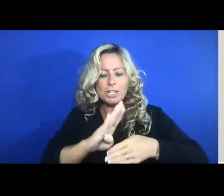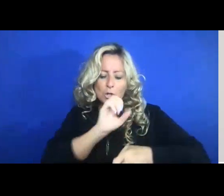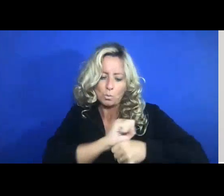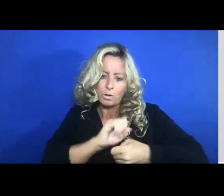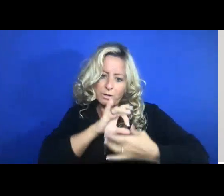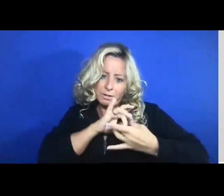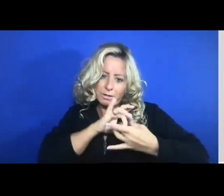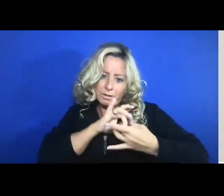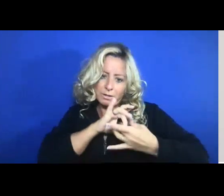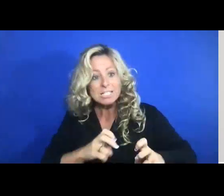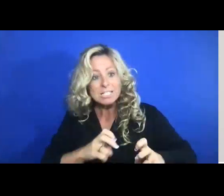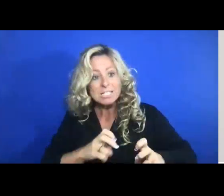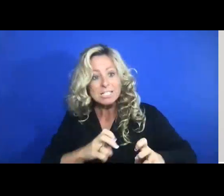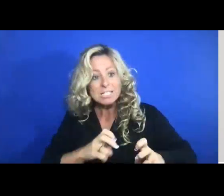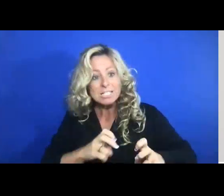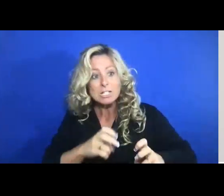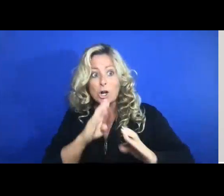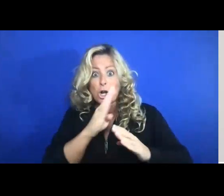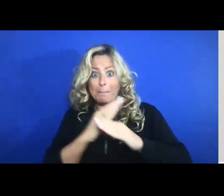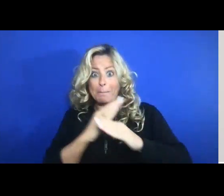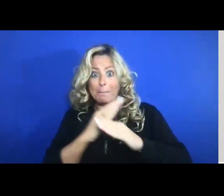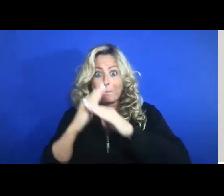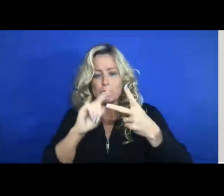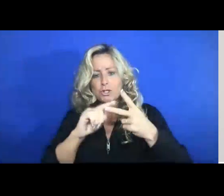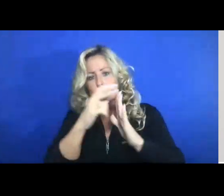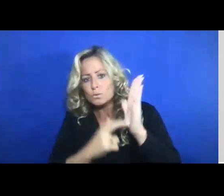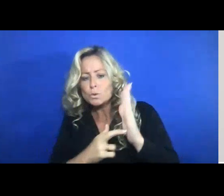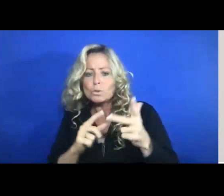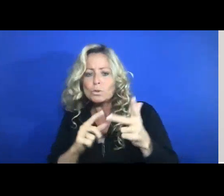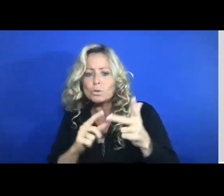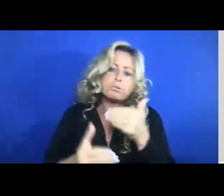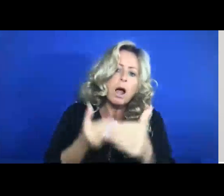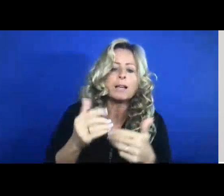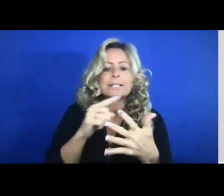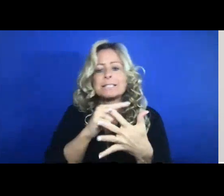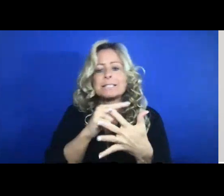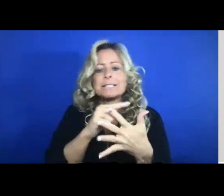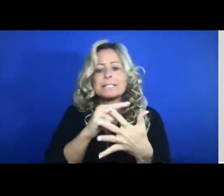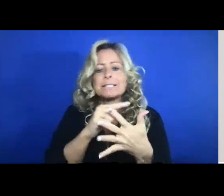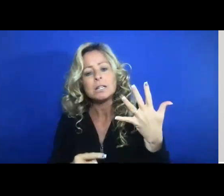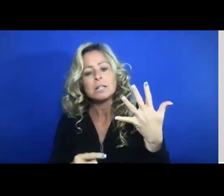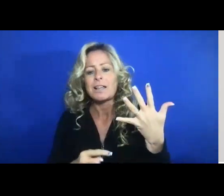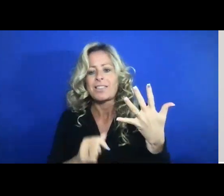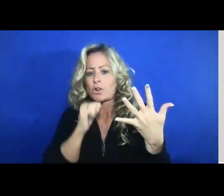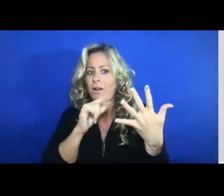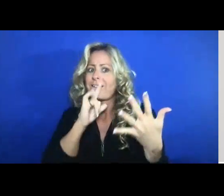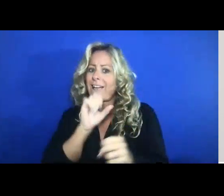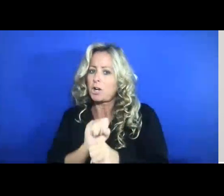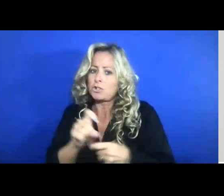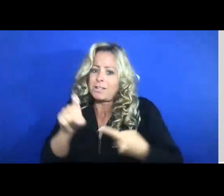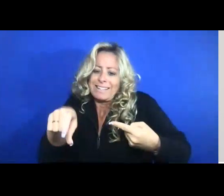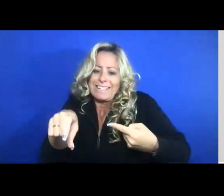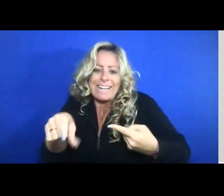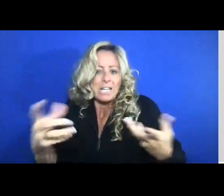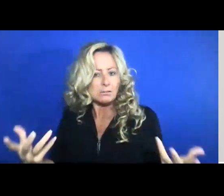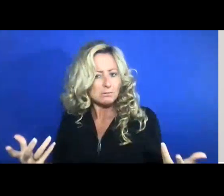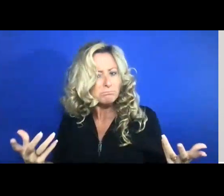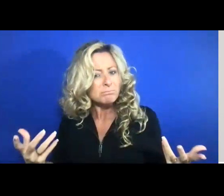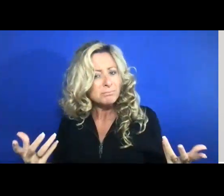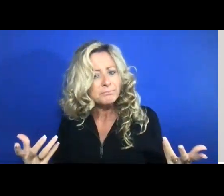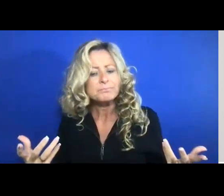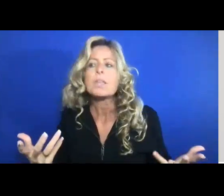those policies to see are there barriers, are there rules, processes that just aren't actually needed or